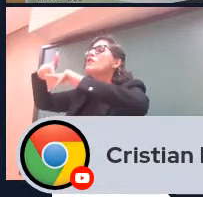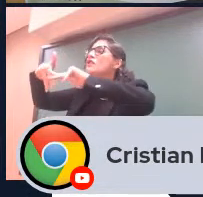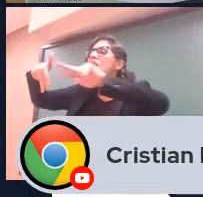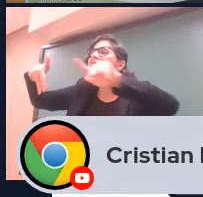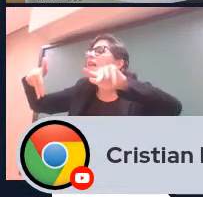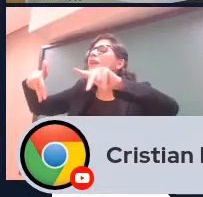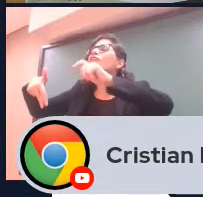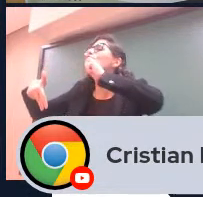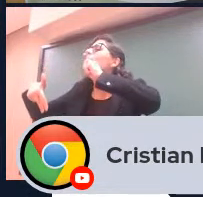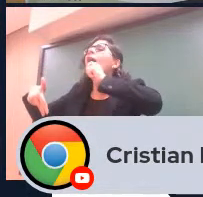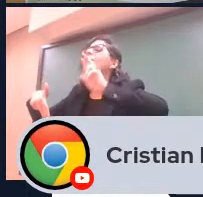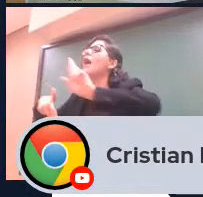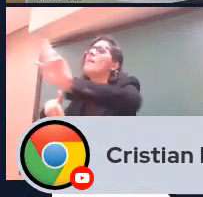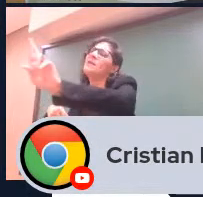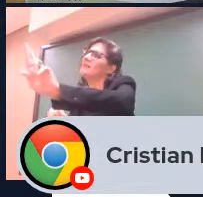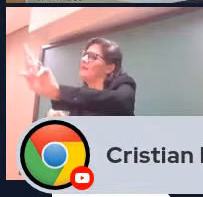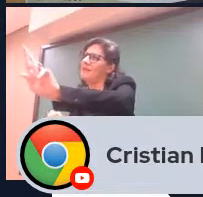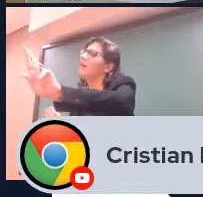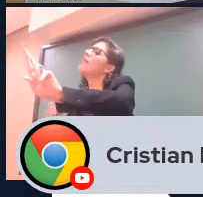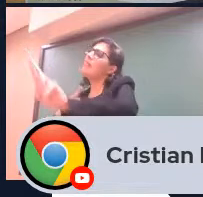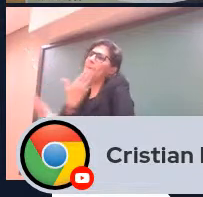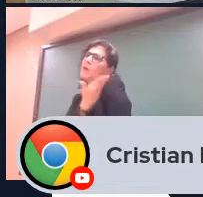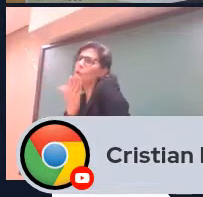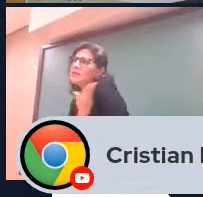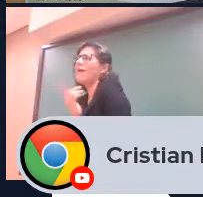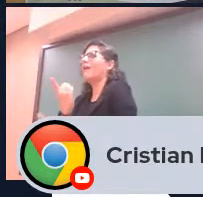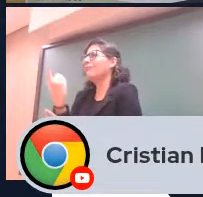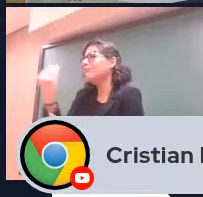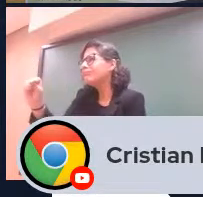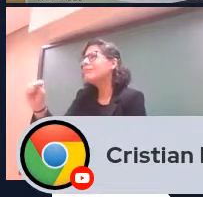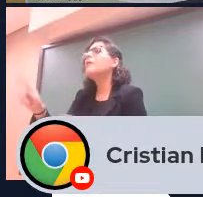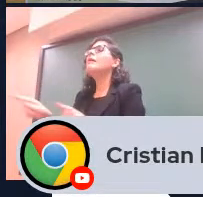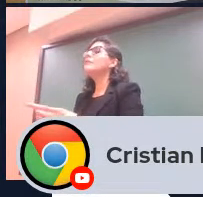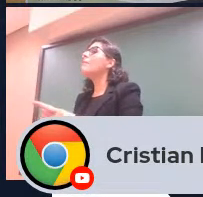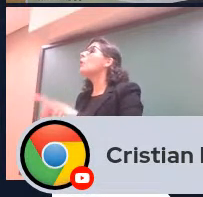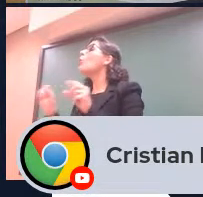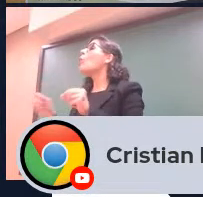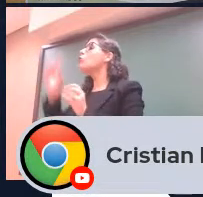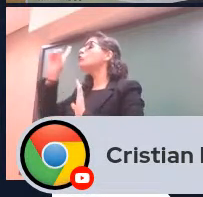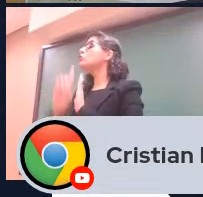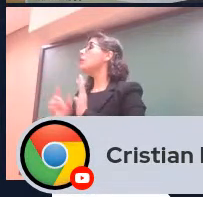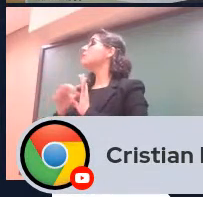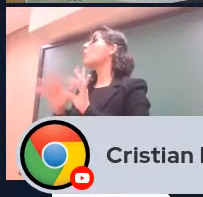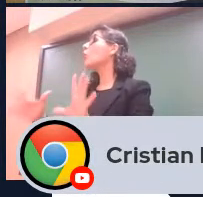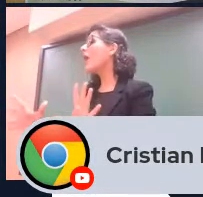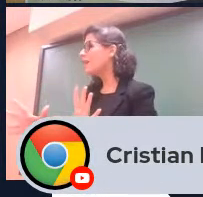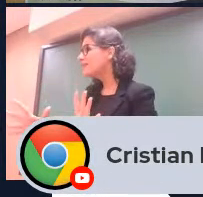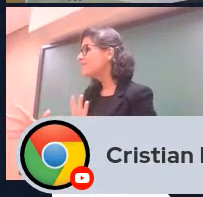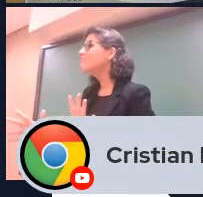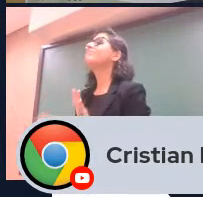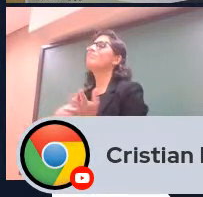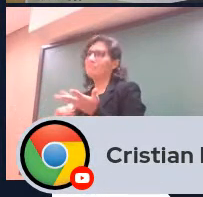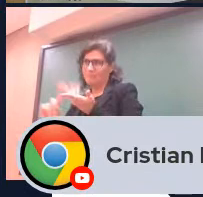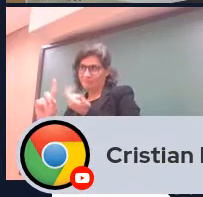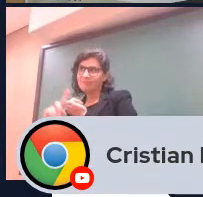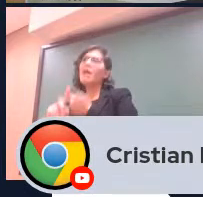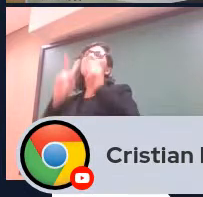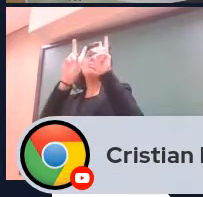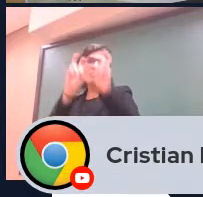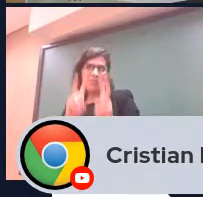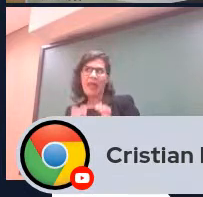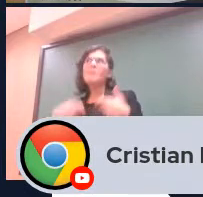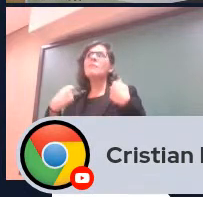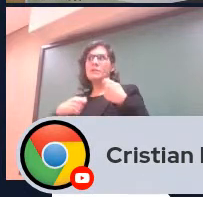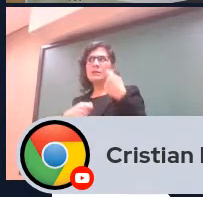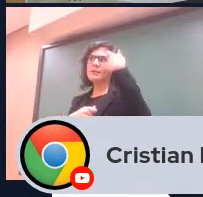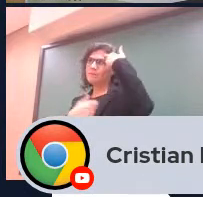about the industry, IP and copyright, of course, regulation, and consumer confidence. Then we had Milos together with Michael Rundle.